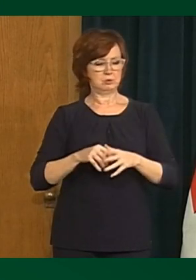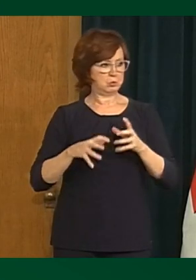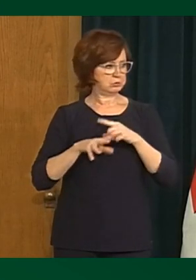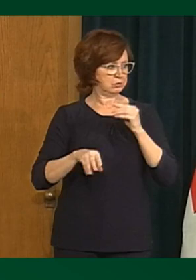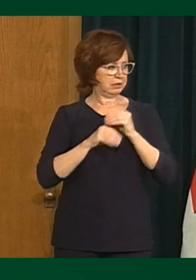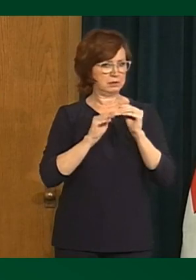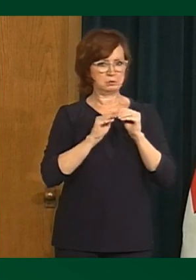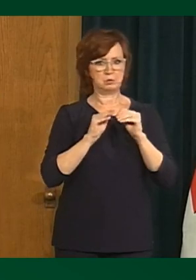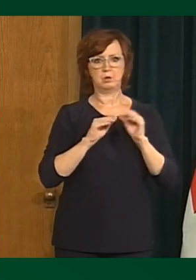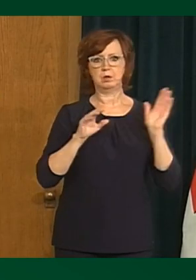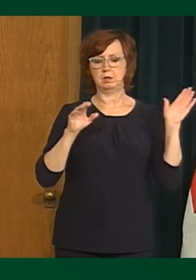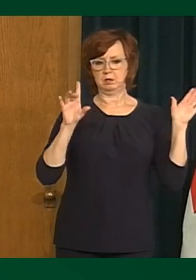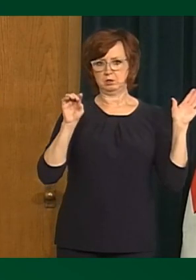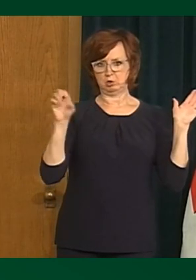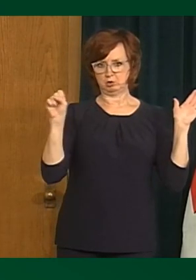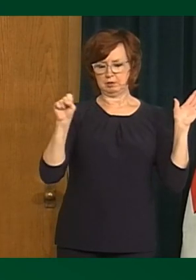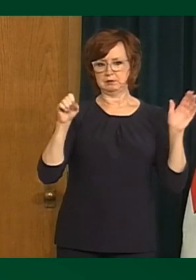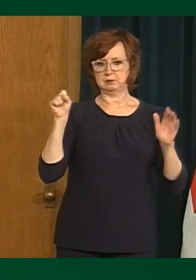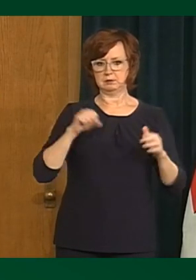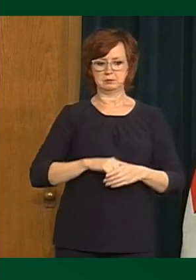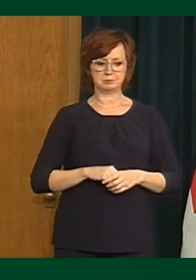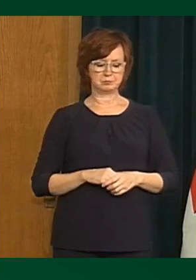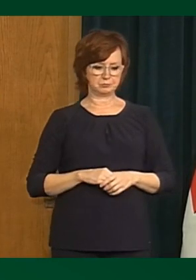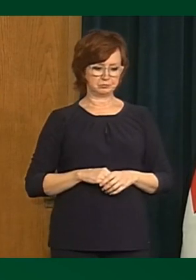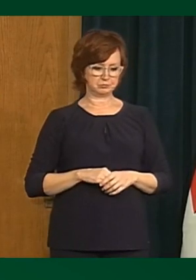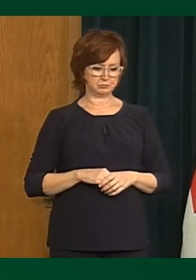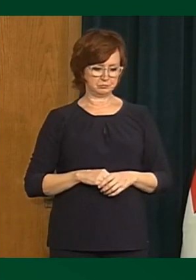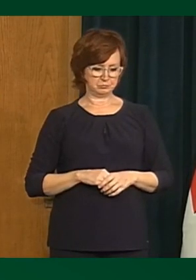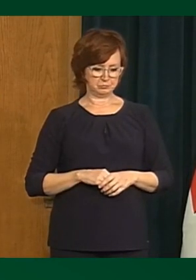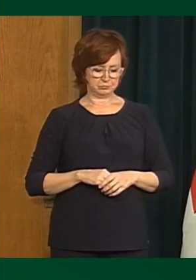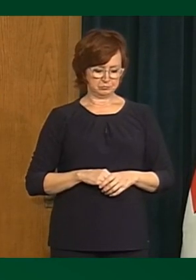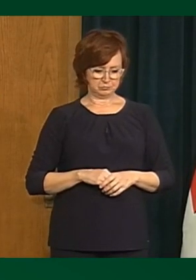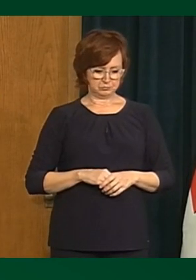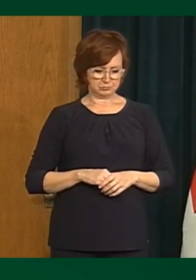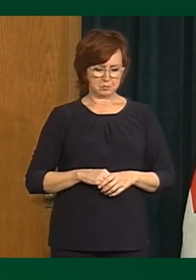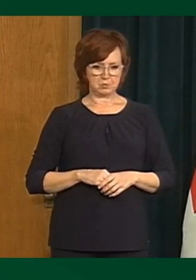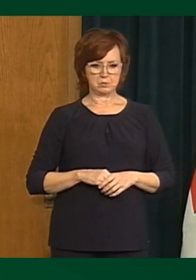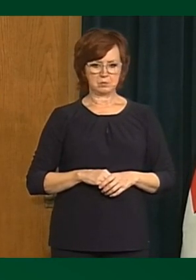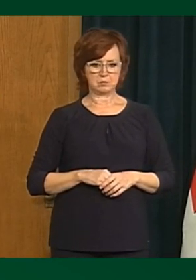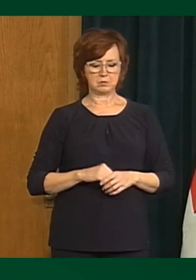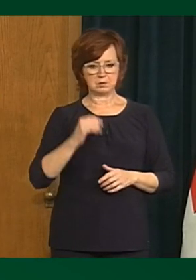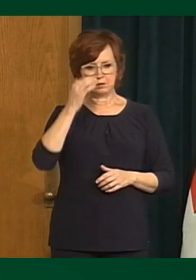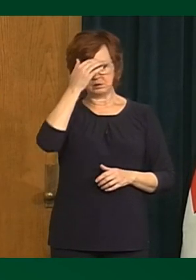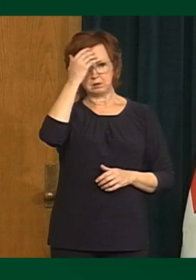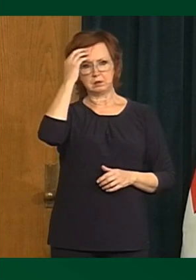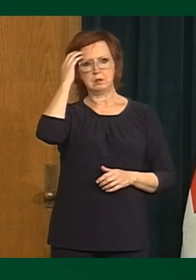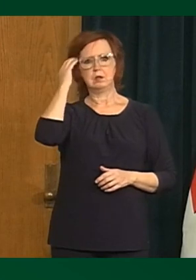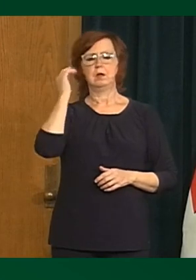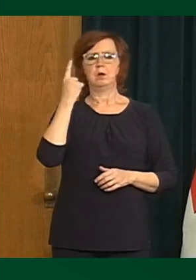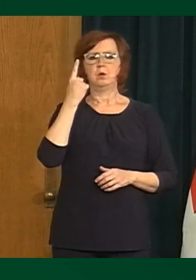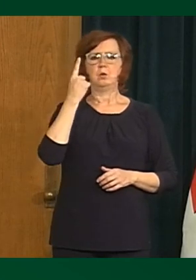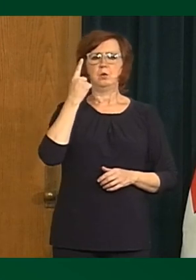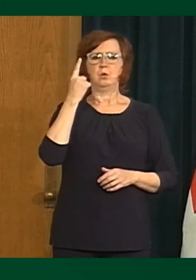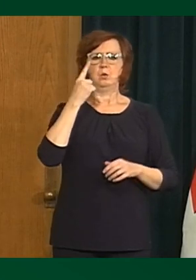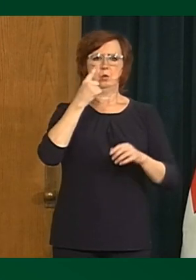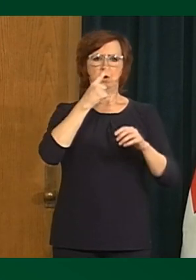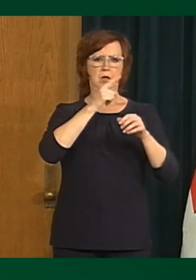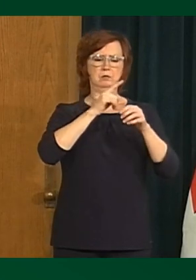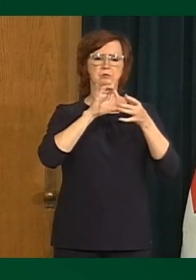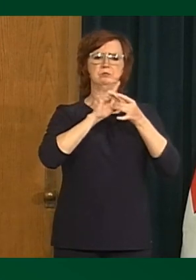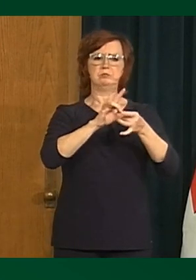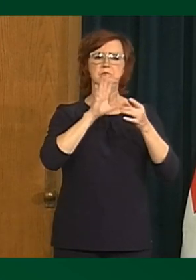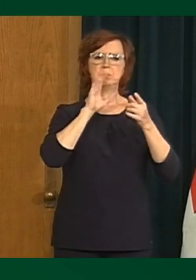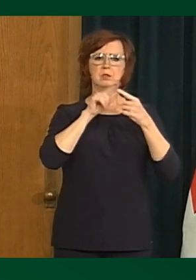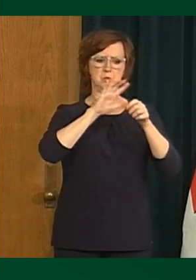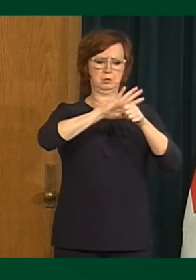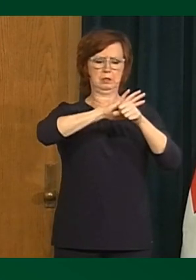to add? Yeah, I just wanted to talk about the test positive rate, because that's an indicator that we track very closely. And so overall, our test positive rate has